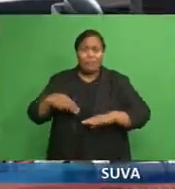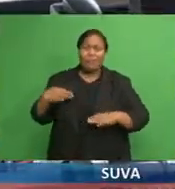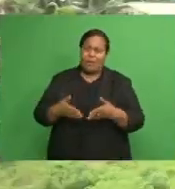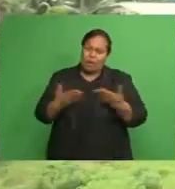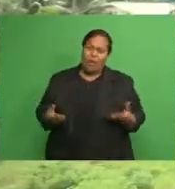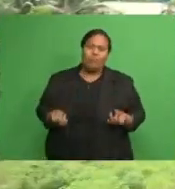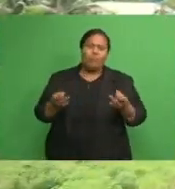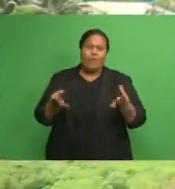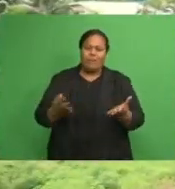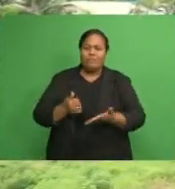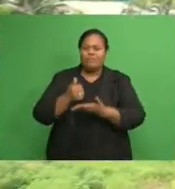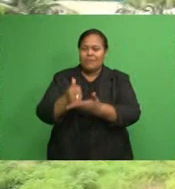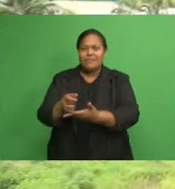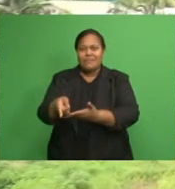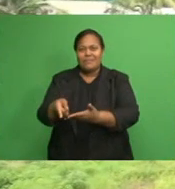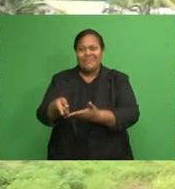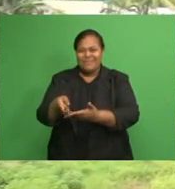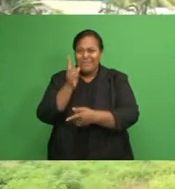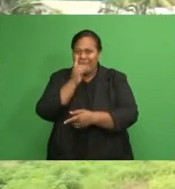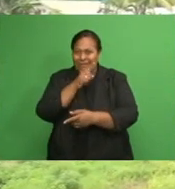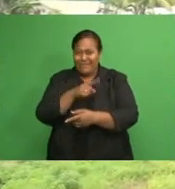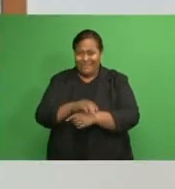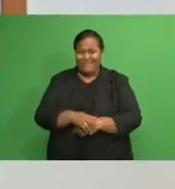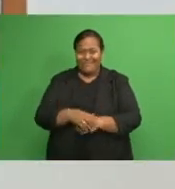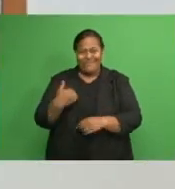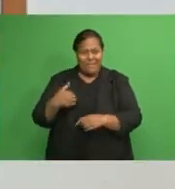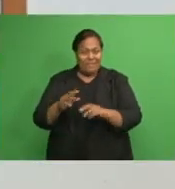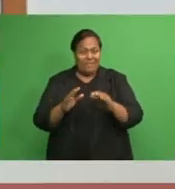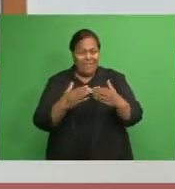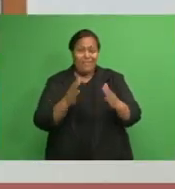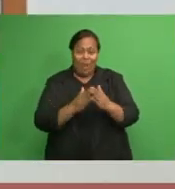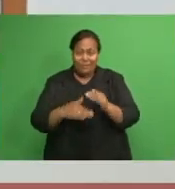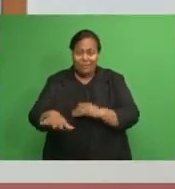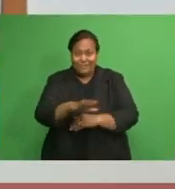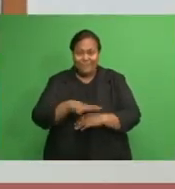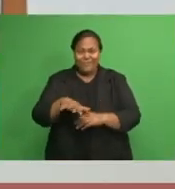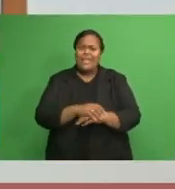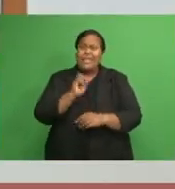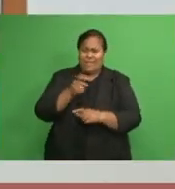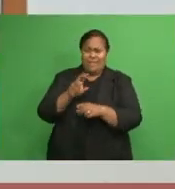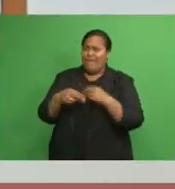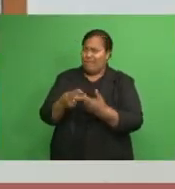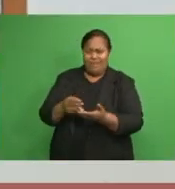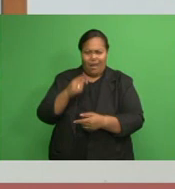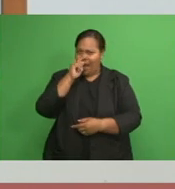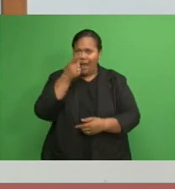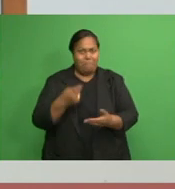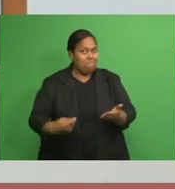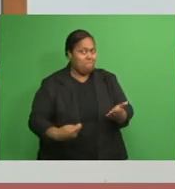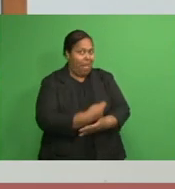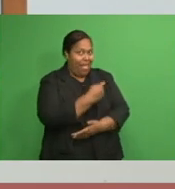assist ratepayers. In a situation where the ratepayers may not be able to pay, then